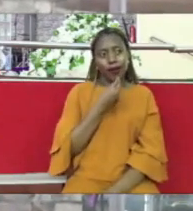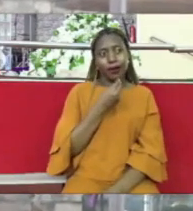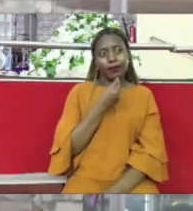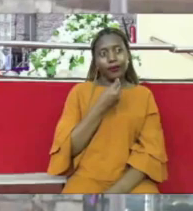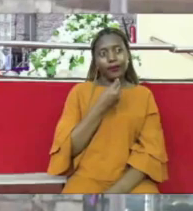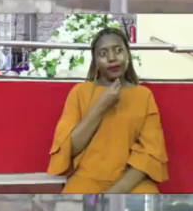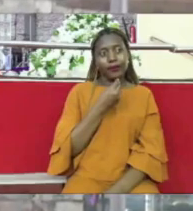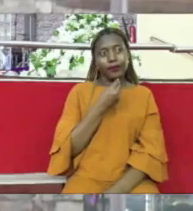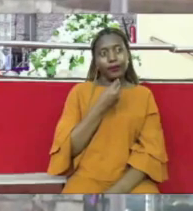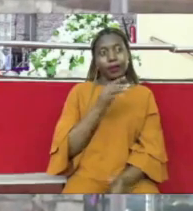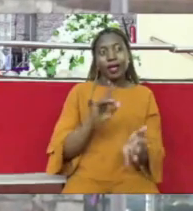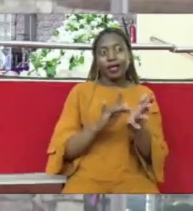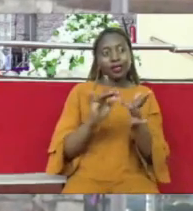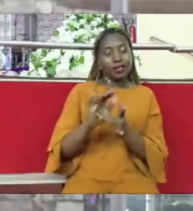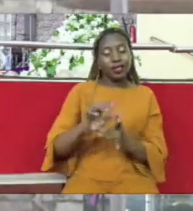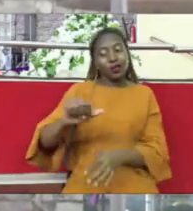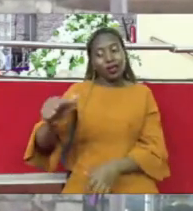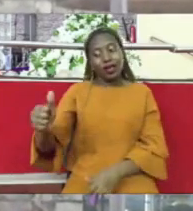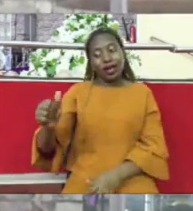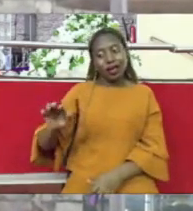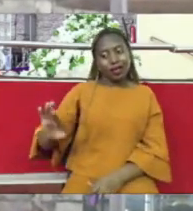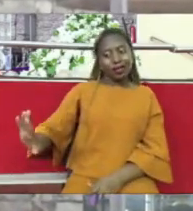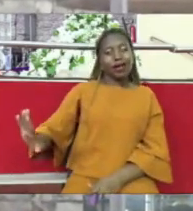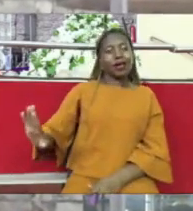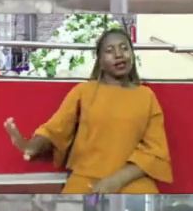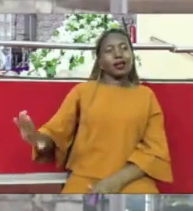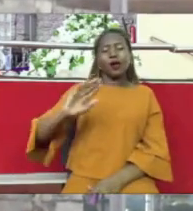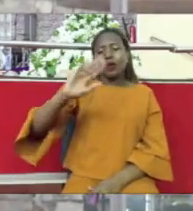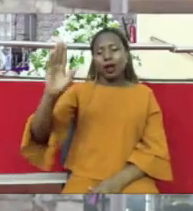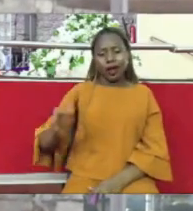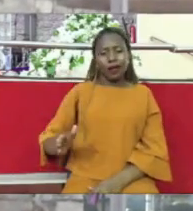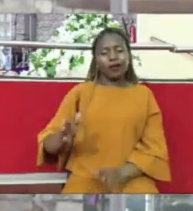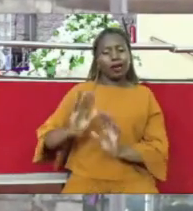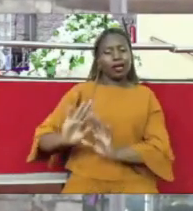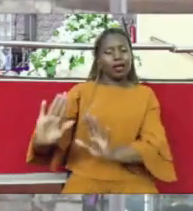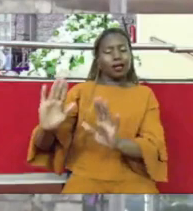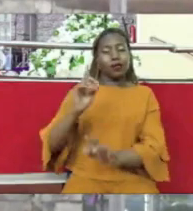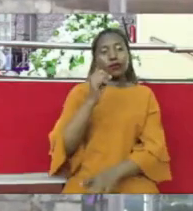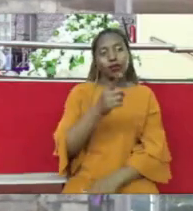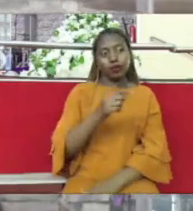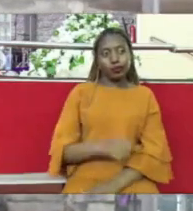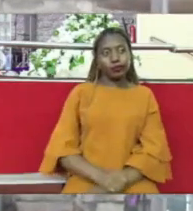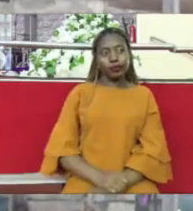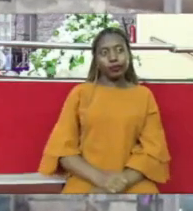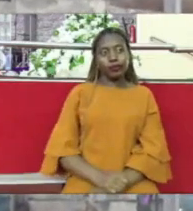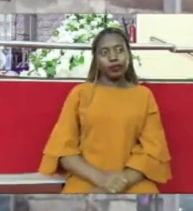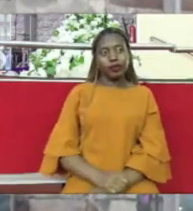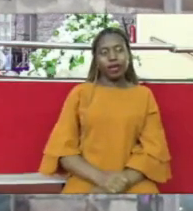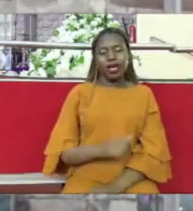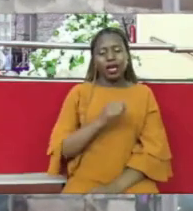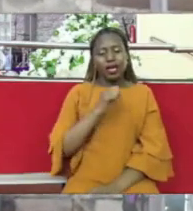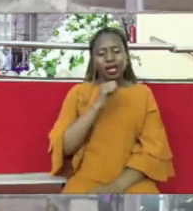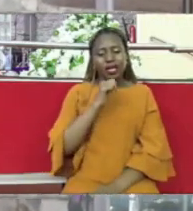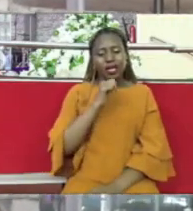wanaume, Jesus on the other hand, Yesu kinyume na hayo, will never let you go. Hata kuachilia. It's not like he doesn't know what has been going